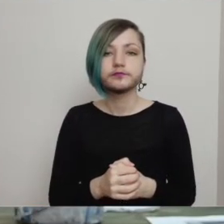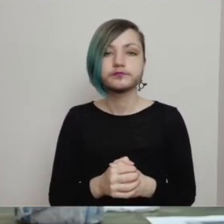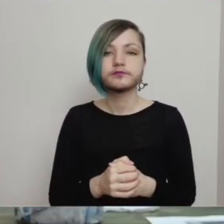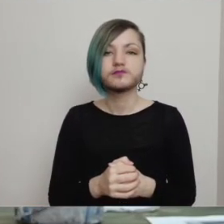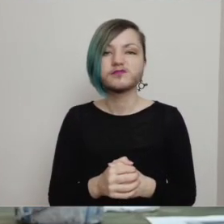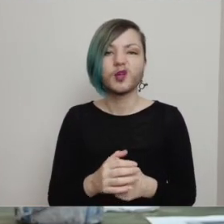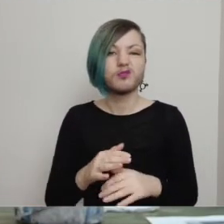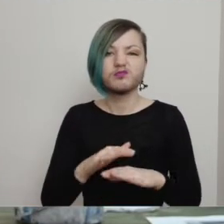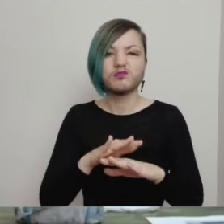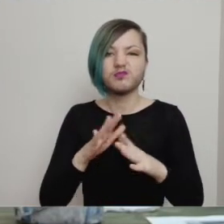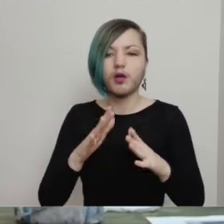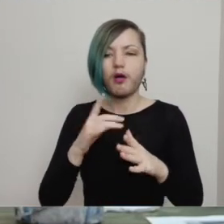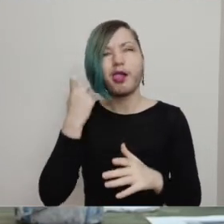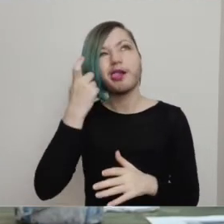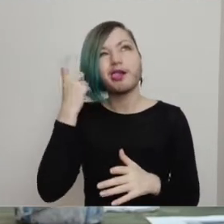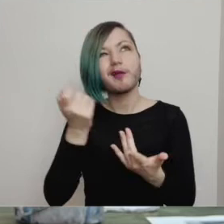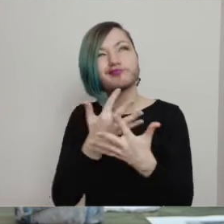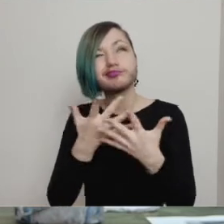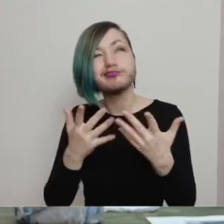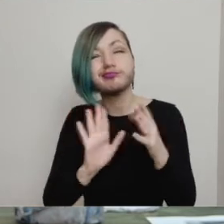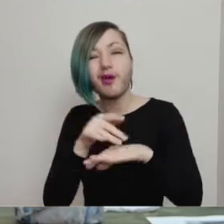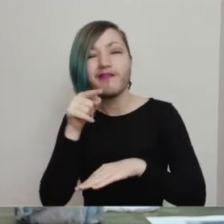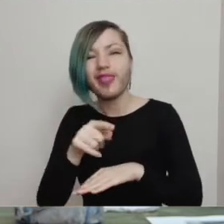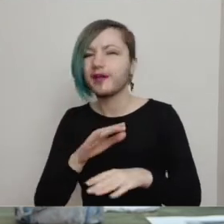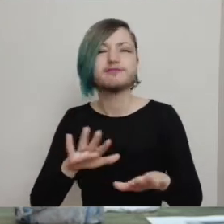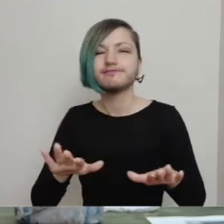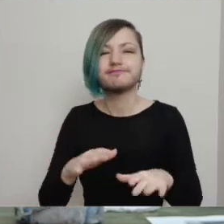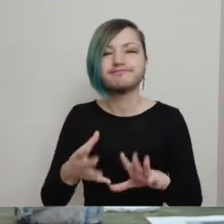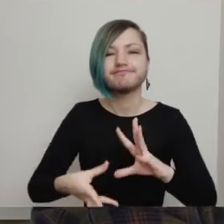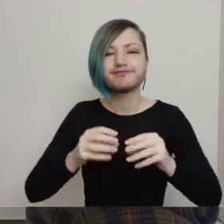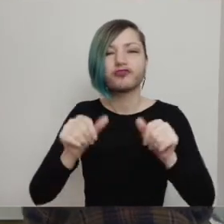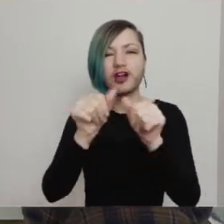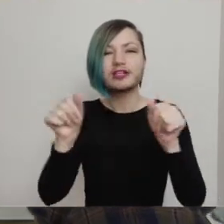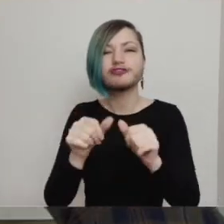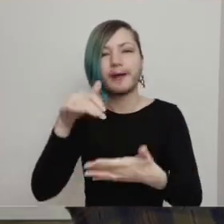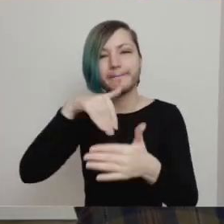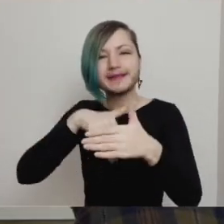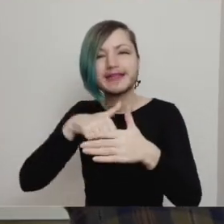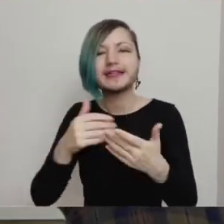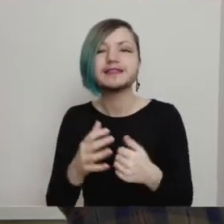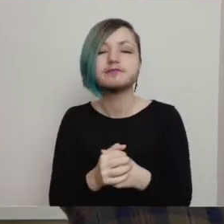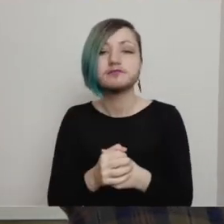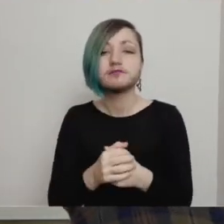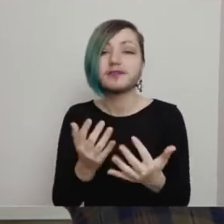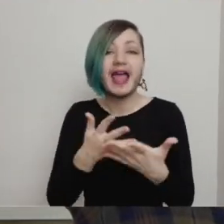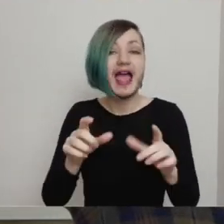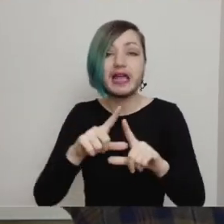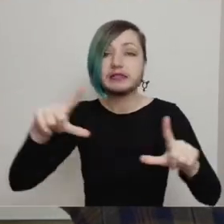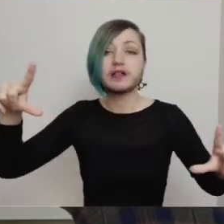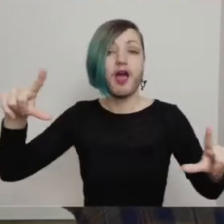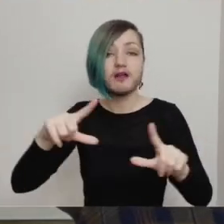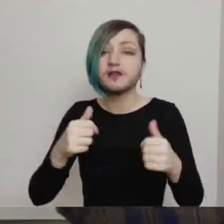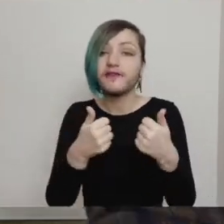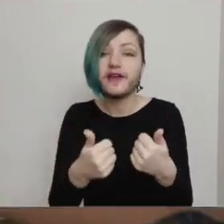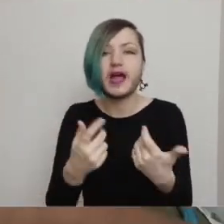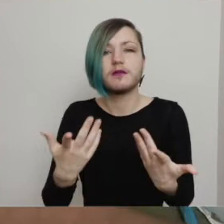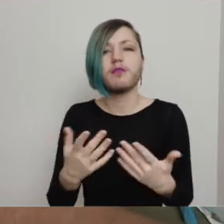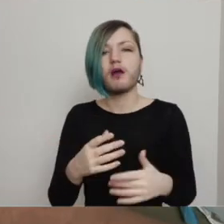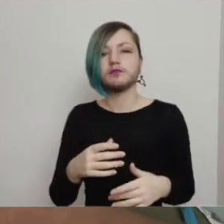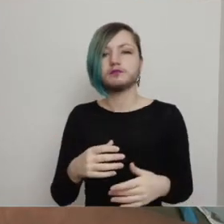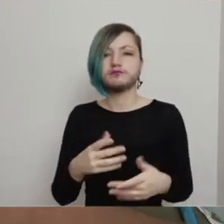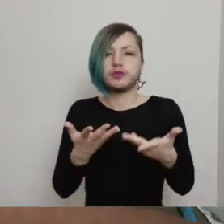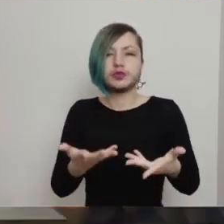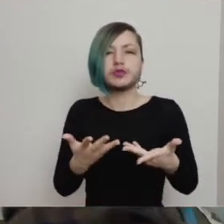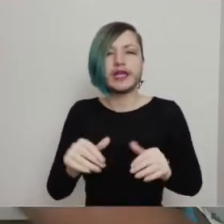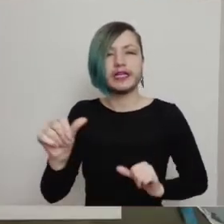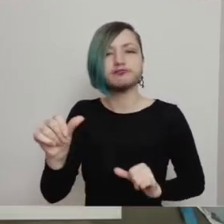much. I'm just going to make a kind of shape within this. You can use any size you want, but yeah, for the purposes of this